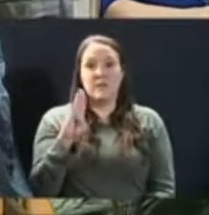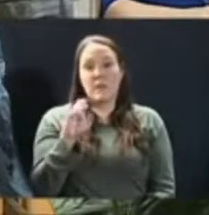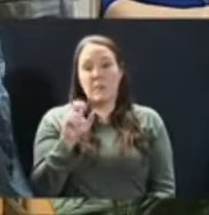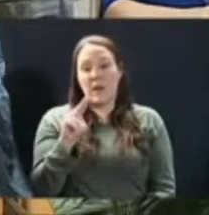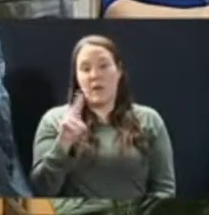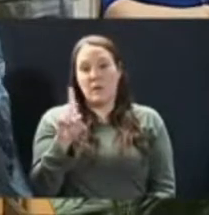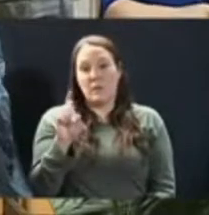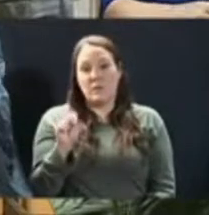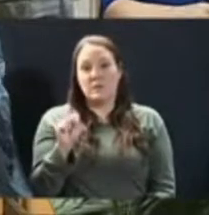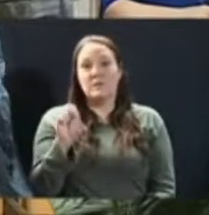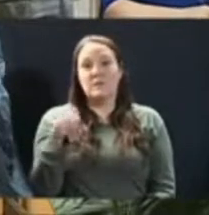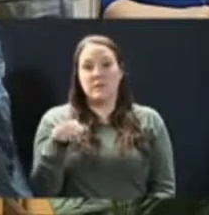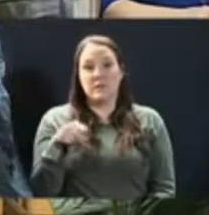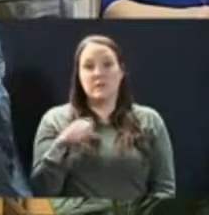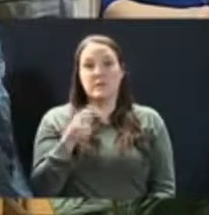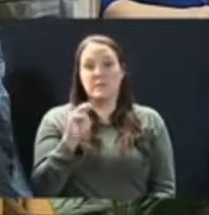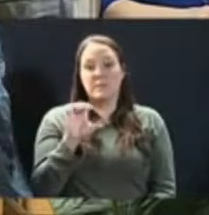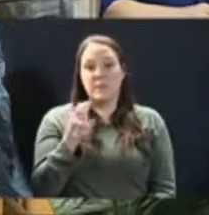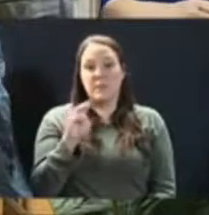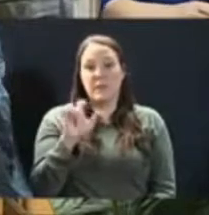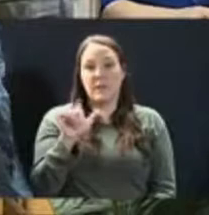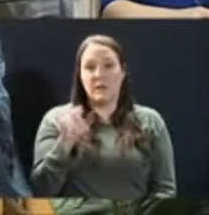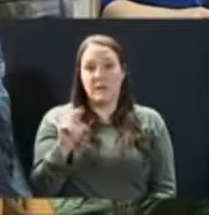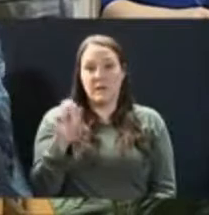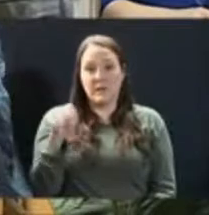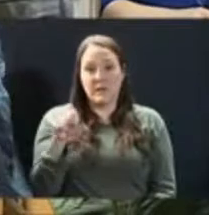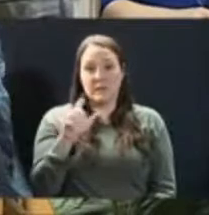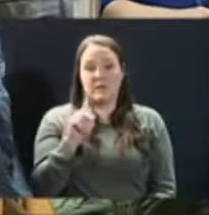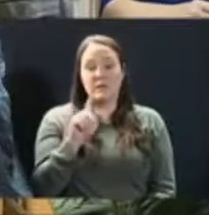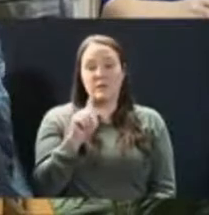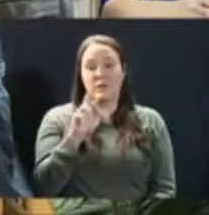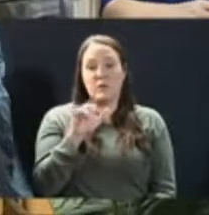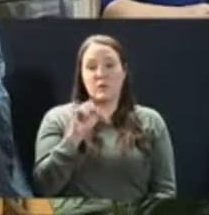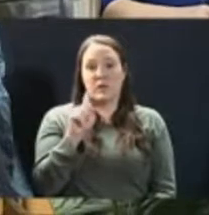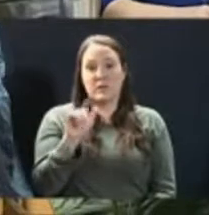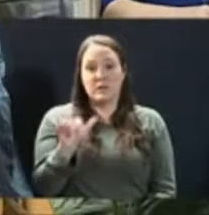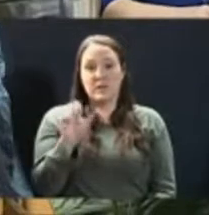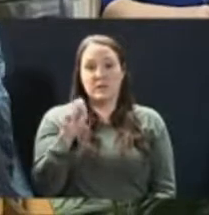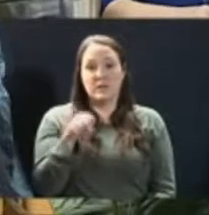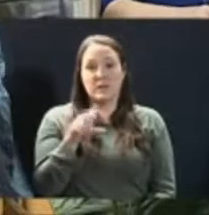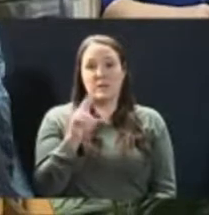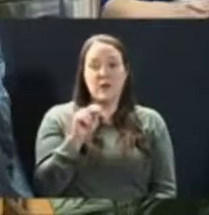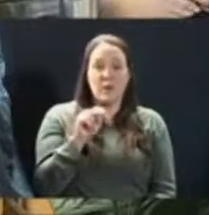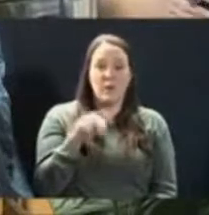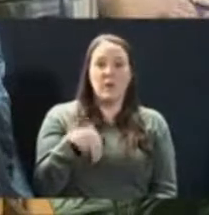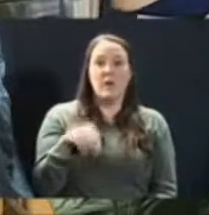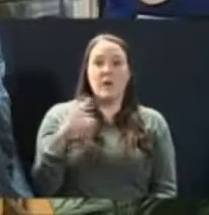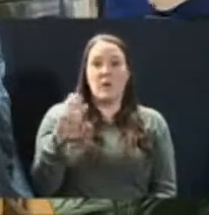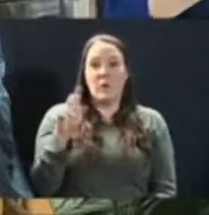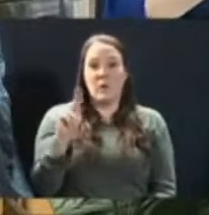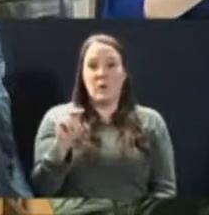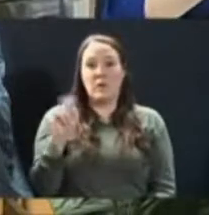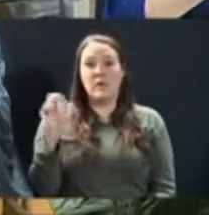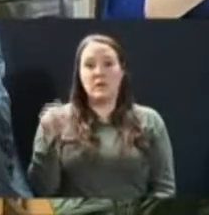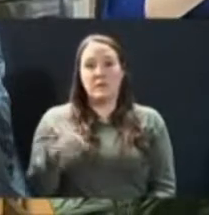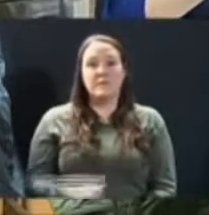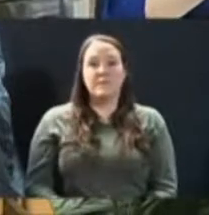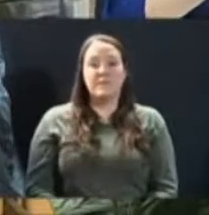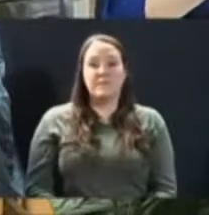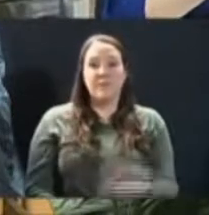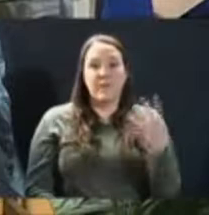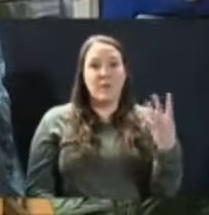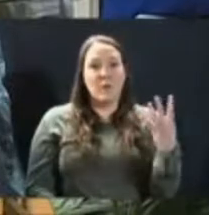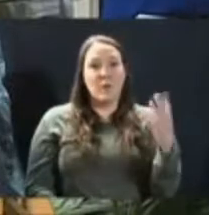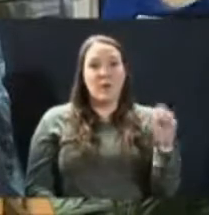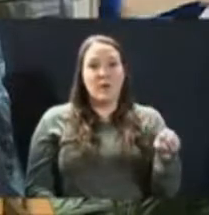Bounds? Yes. Mr. McMillan? Yes. Ms. Christie? No. Ms. Horn? Yes. That's four yes votes and